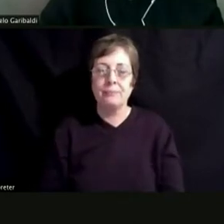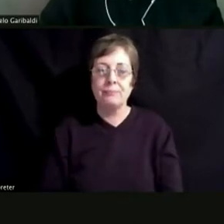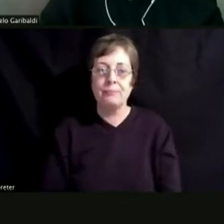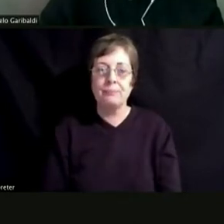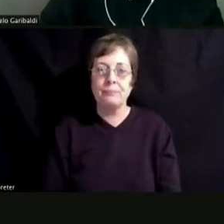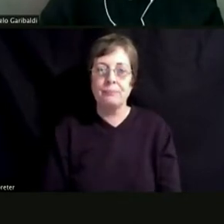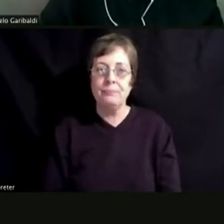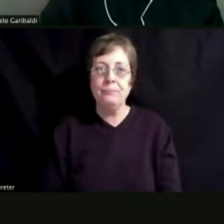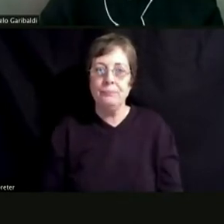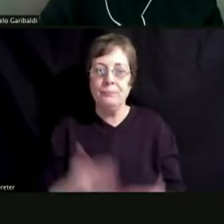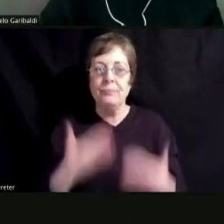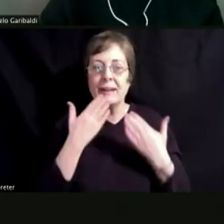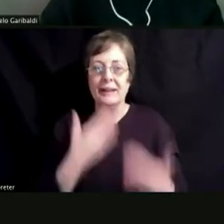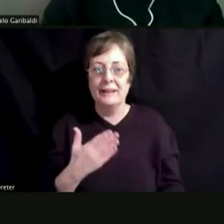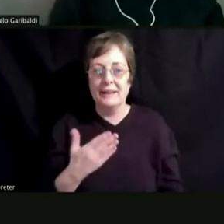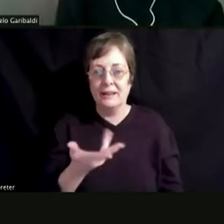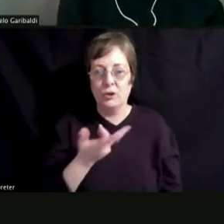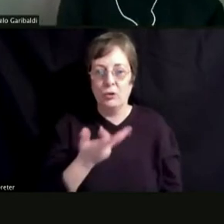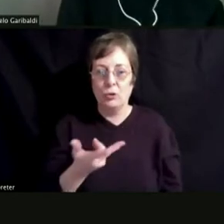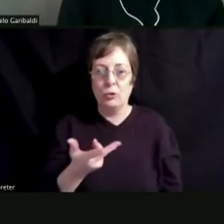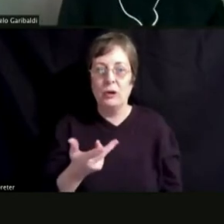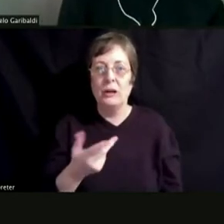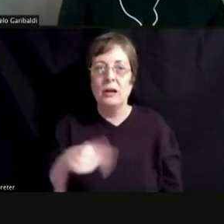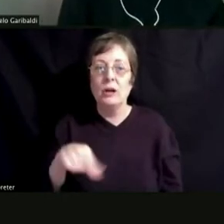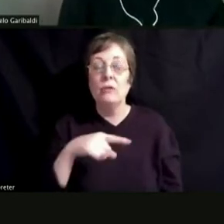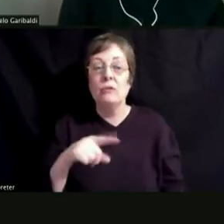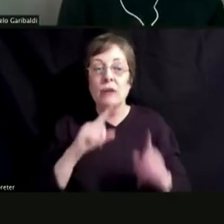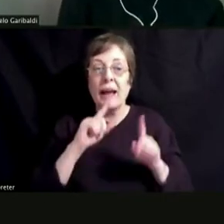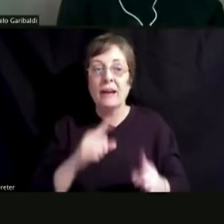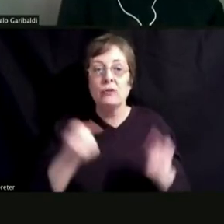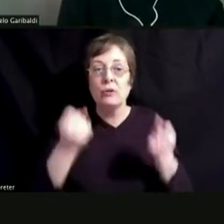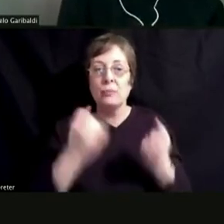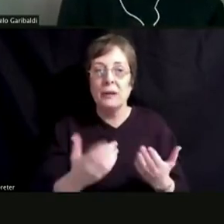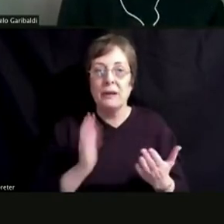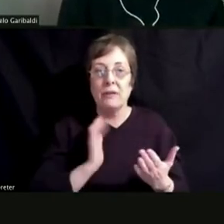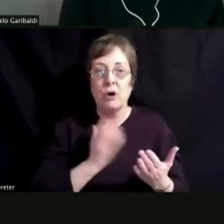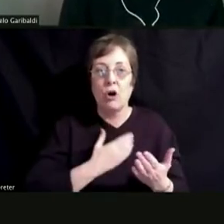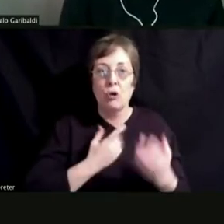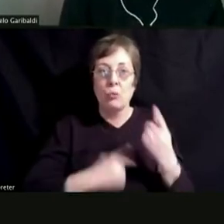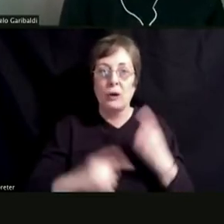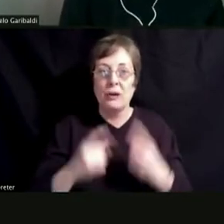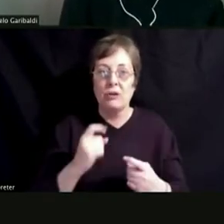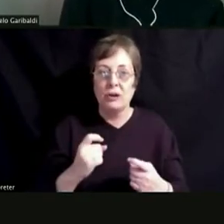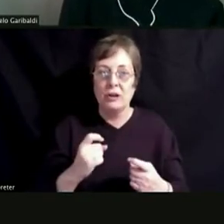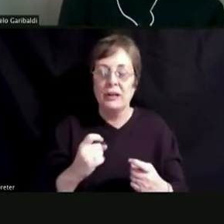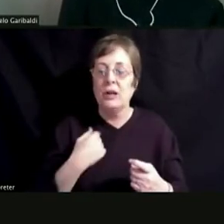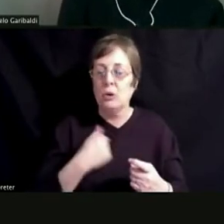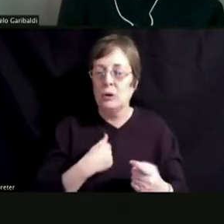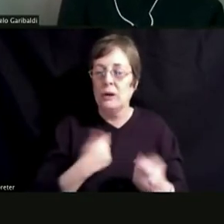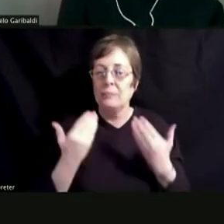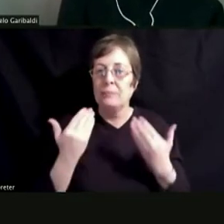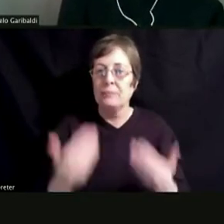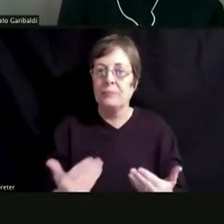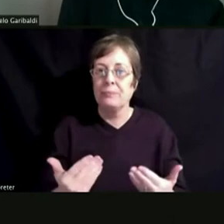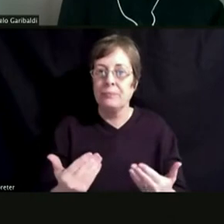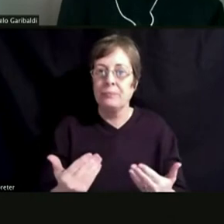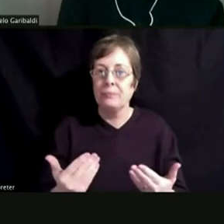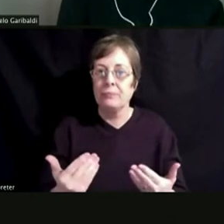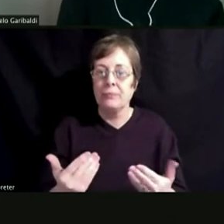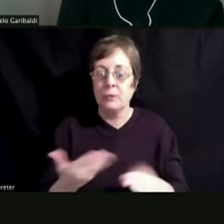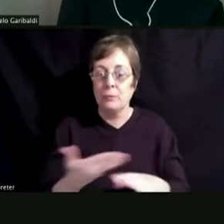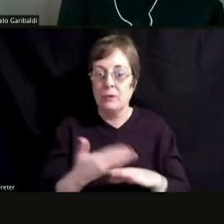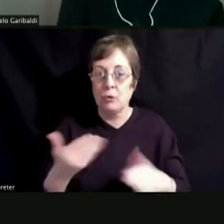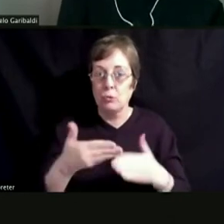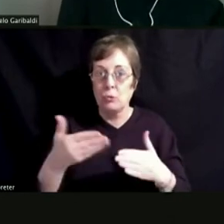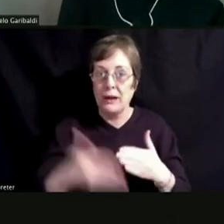Thank you guys all for that. You guys have answered so many of our questions. We're just gonna dive right into a speed round before we wrap up.